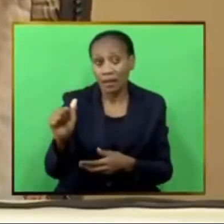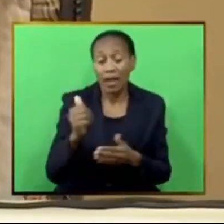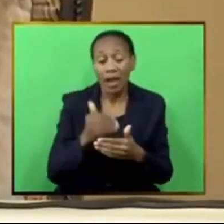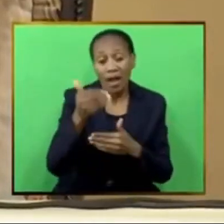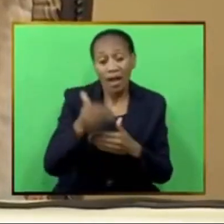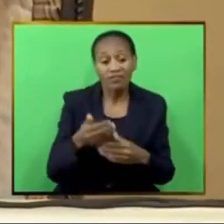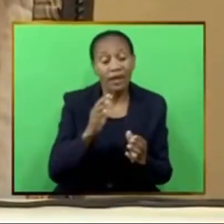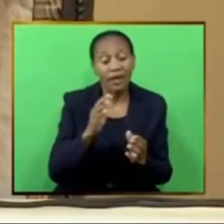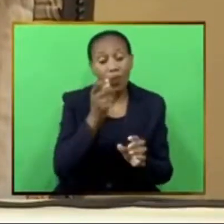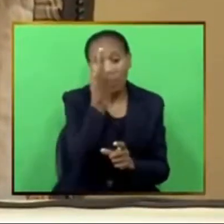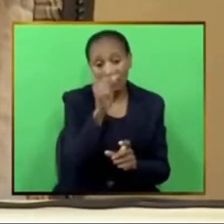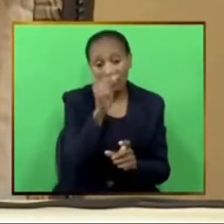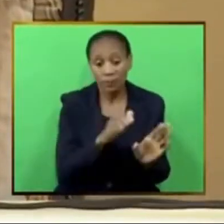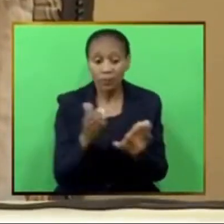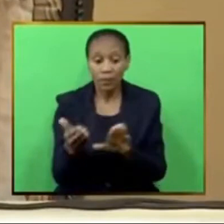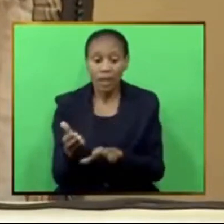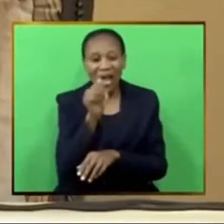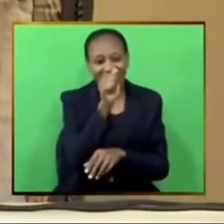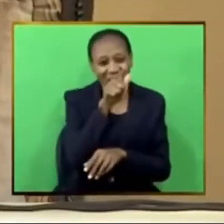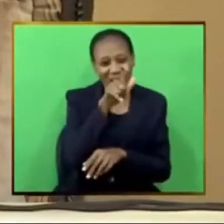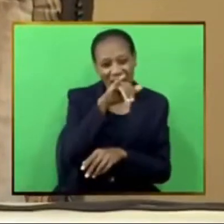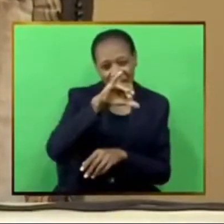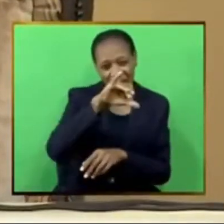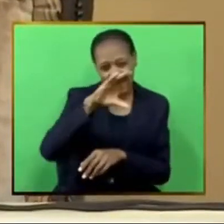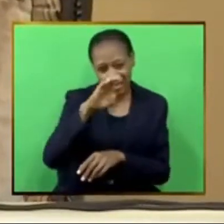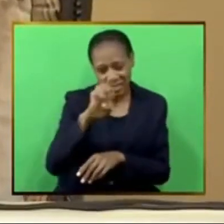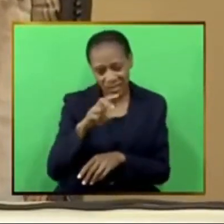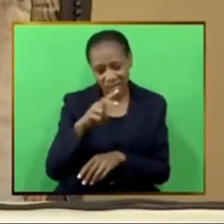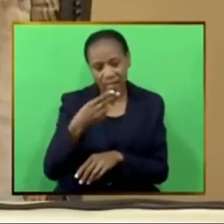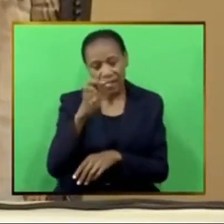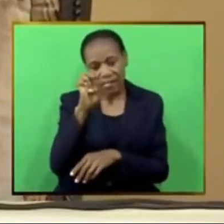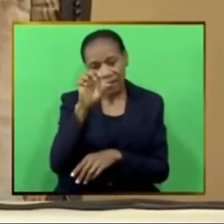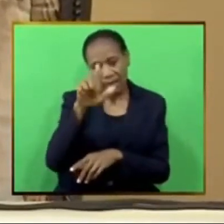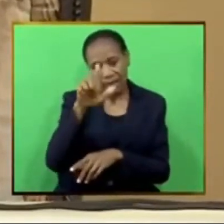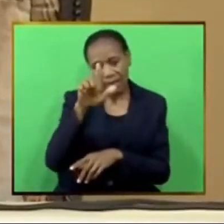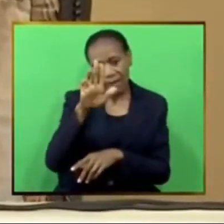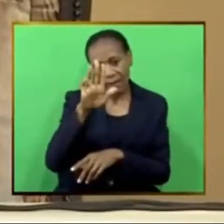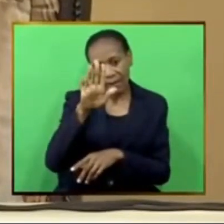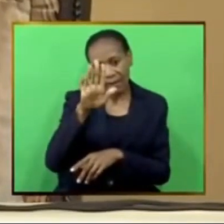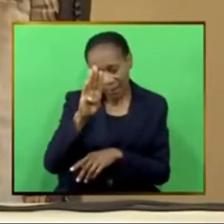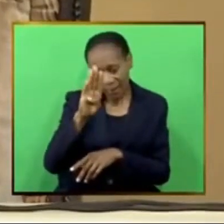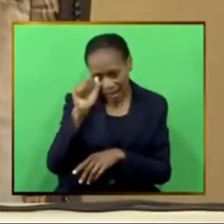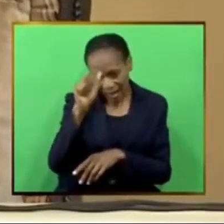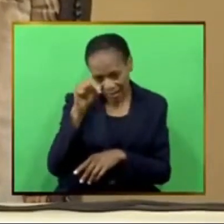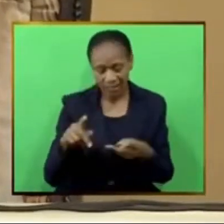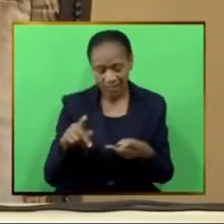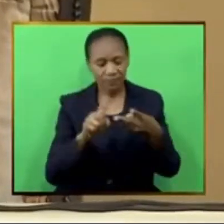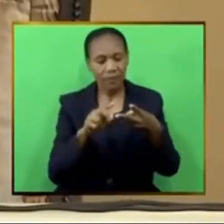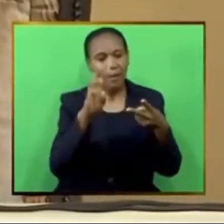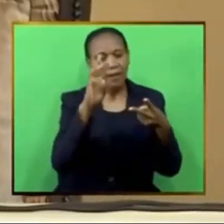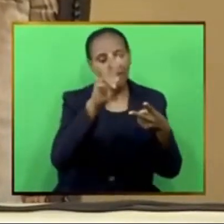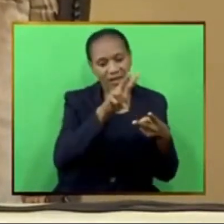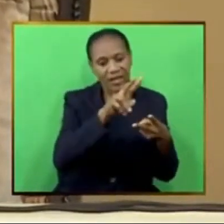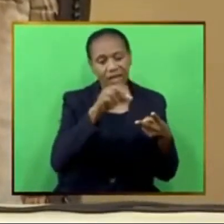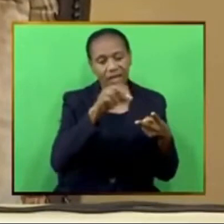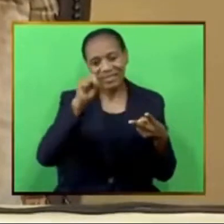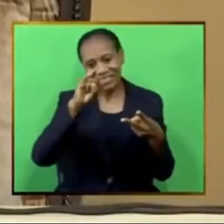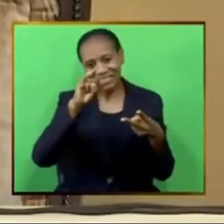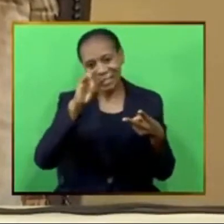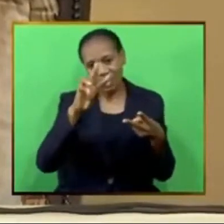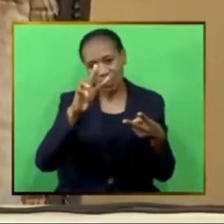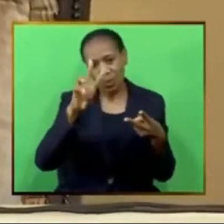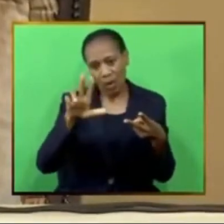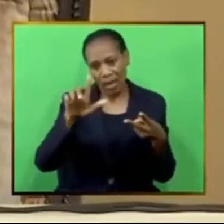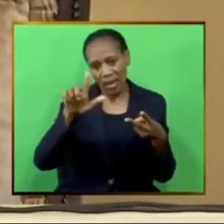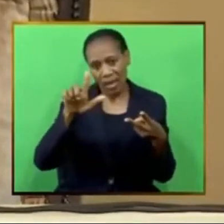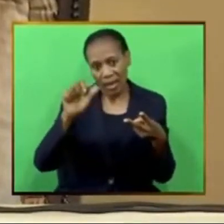to the passing of Ms. Alice Hlebani Mthembu and Ms. Violet Siwela have